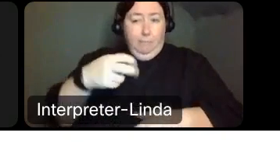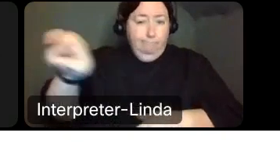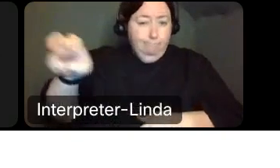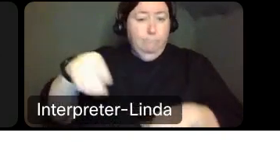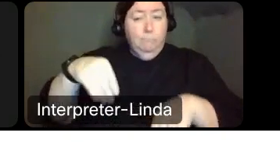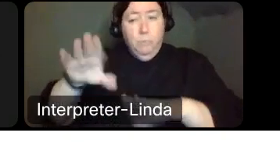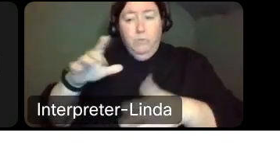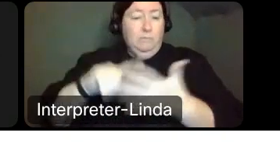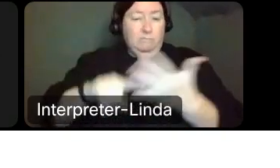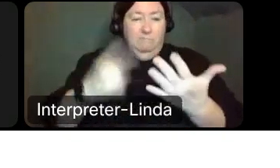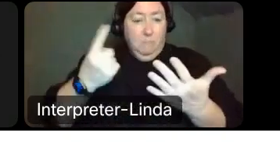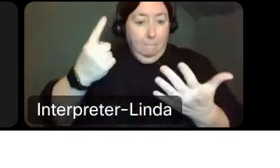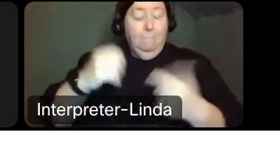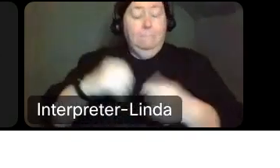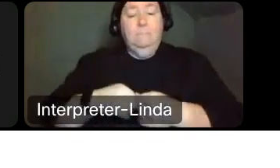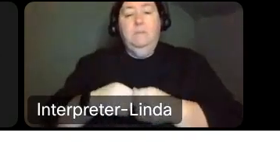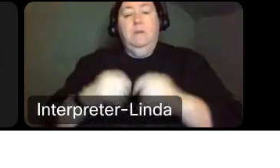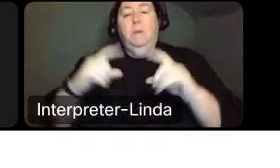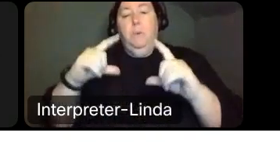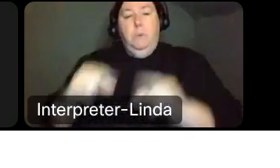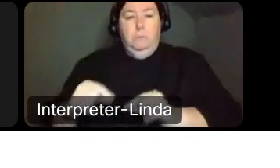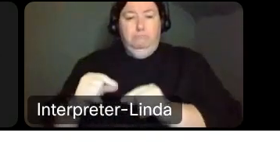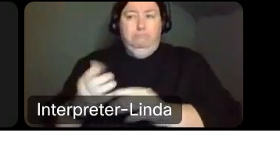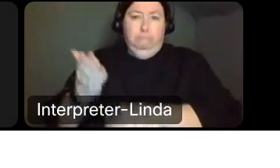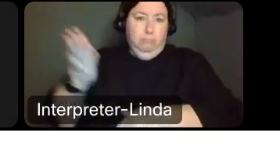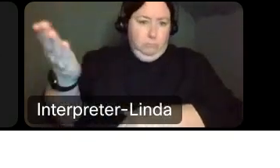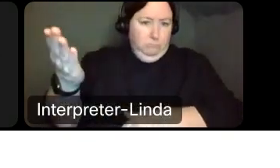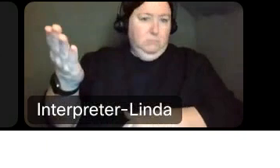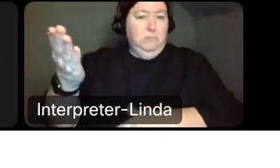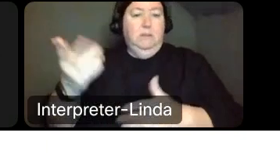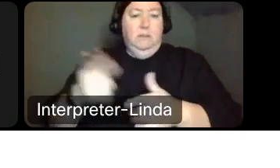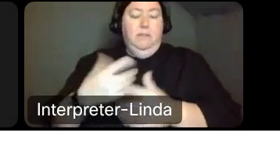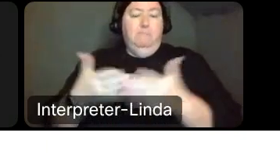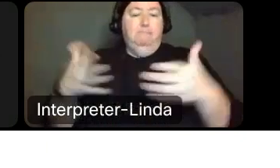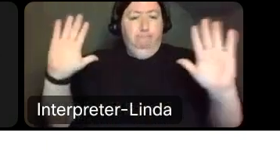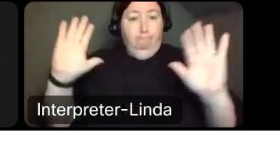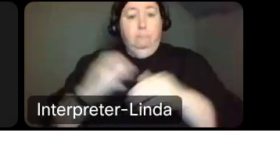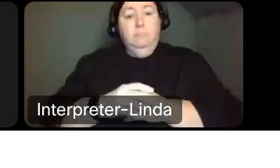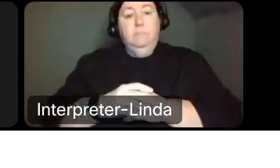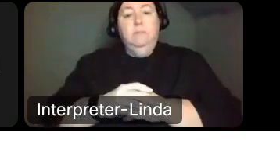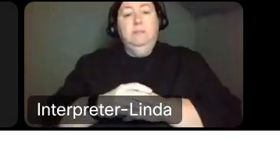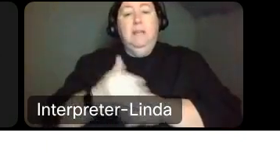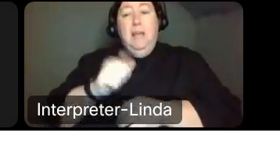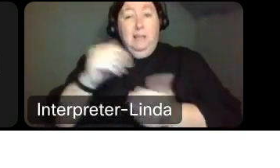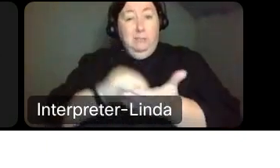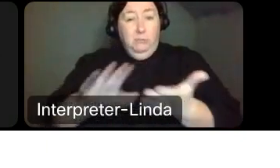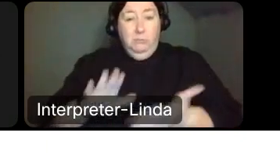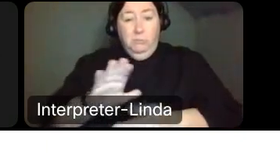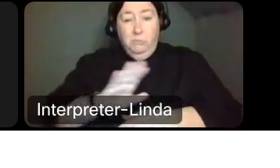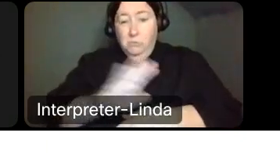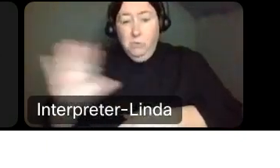status, and then you will close and that will submit the survey to us as done. So any student on your list,